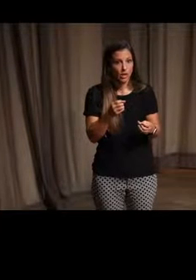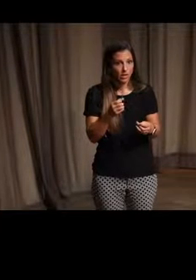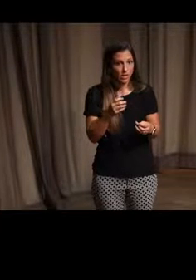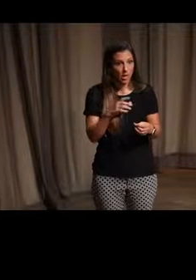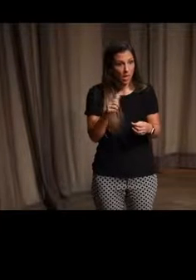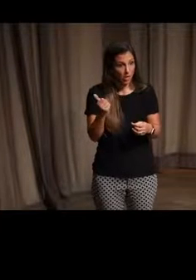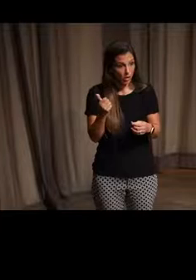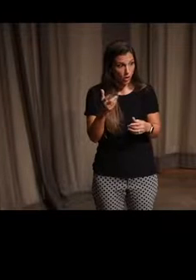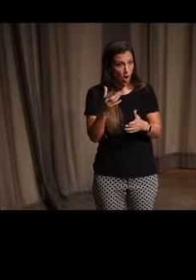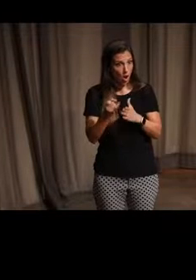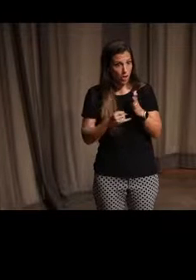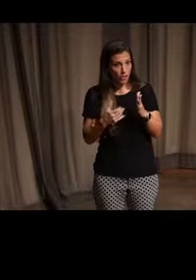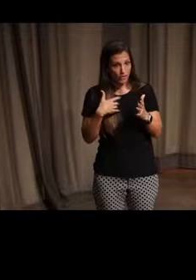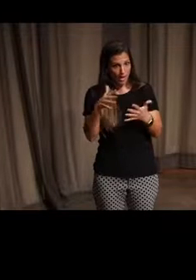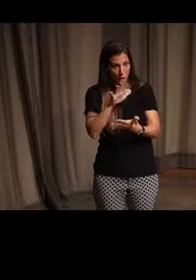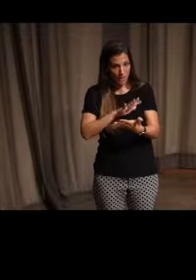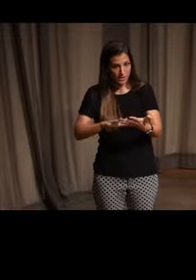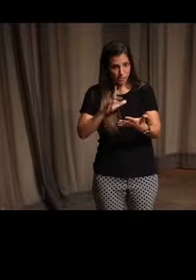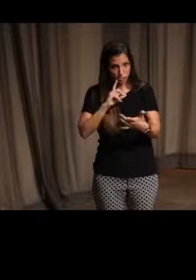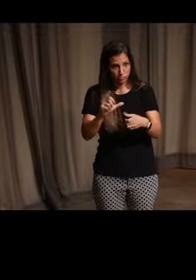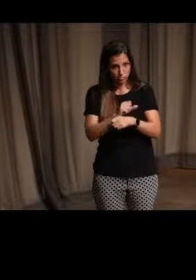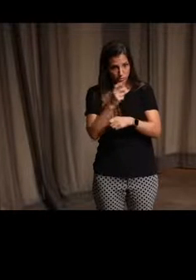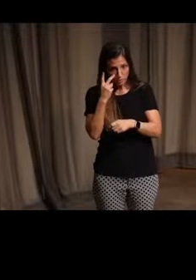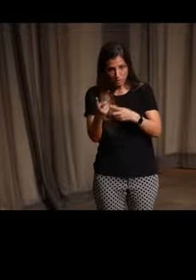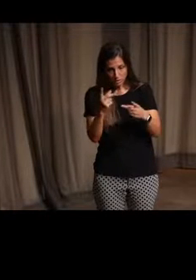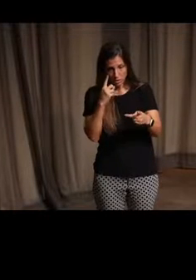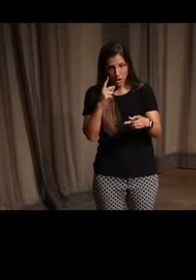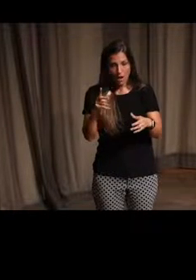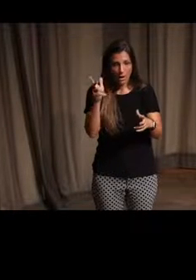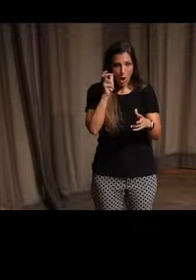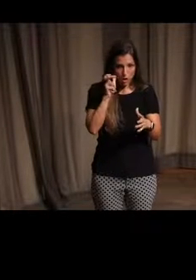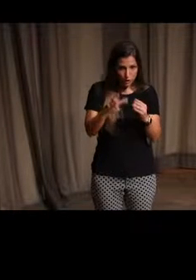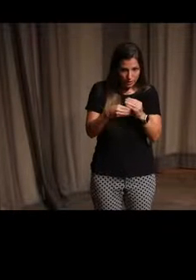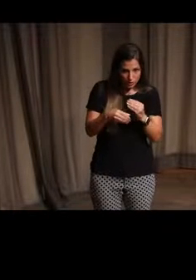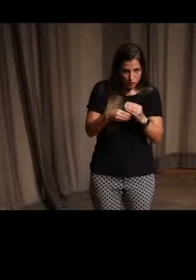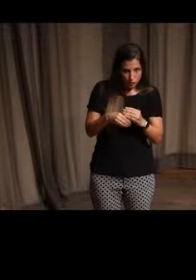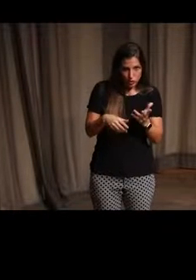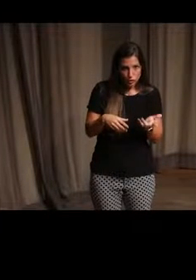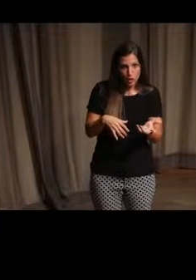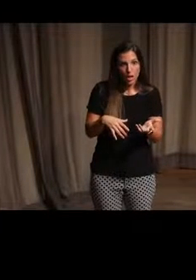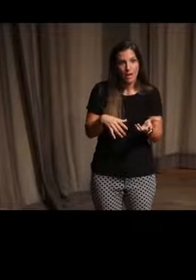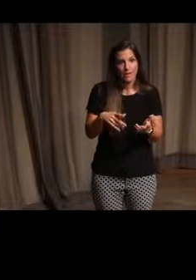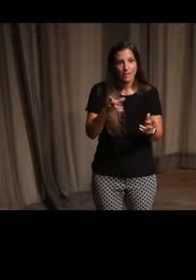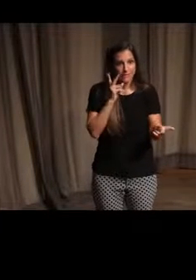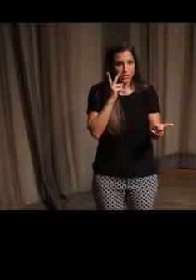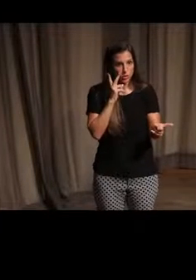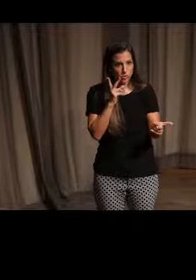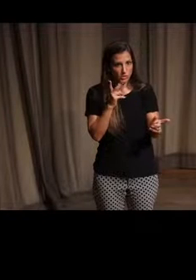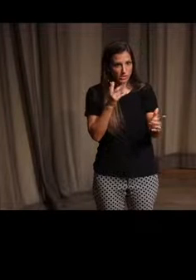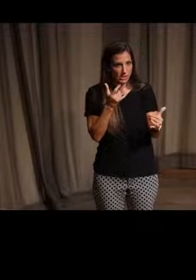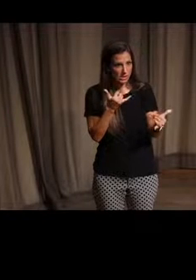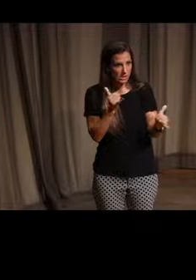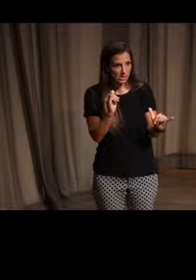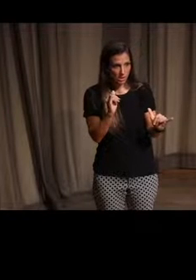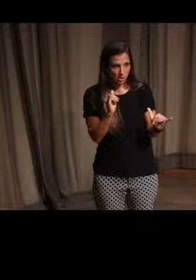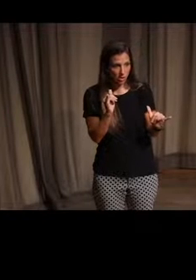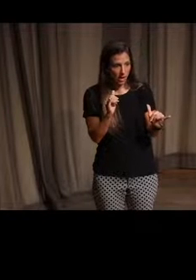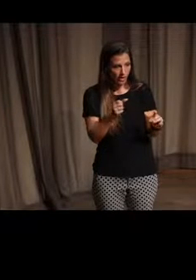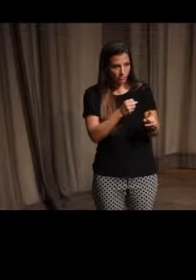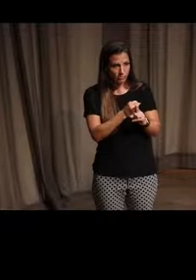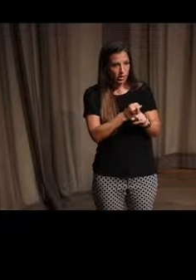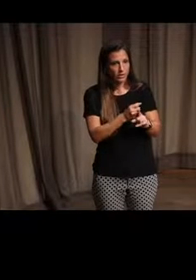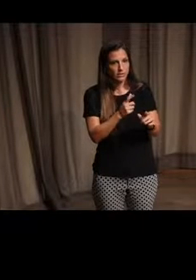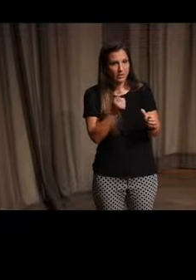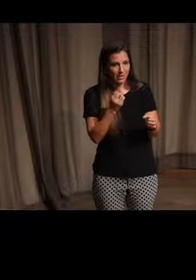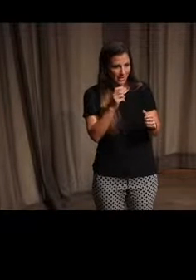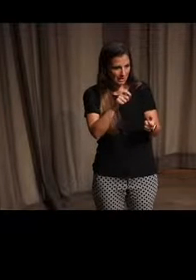other works where you've had compositions and, you know, auditory elements, the visual has still had a key role to play. So in